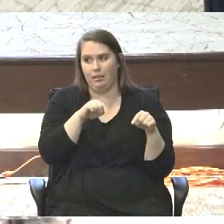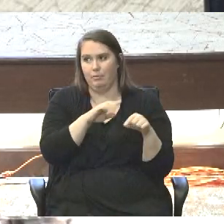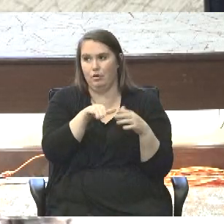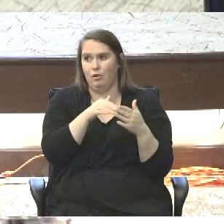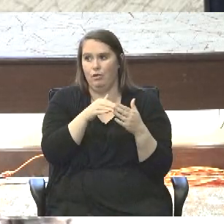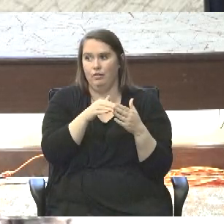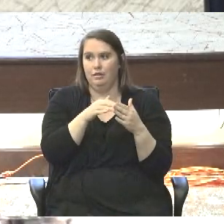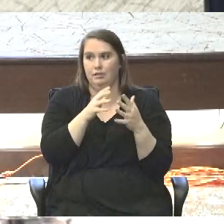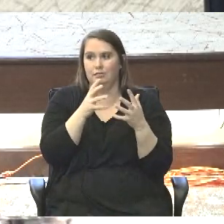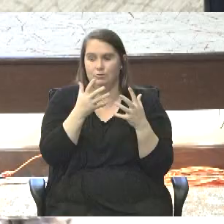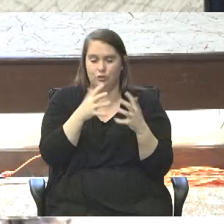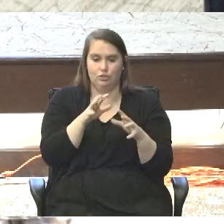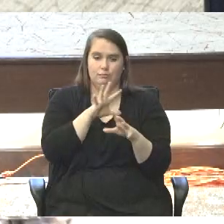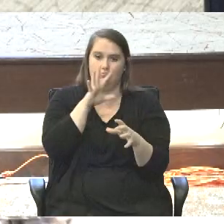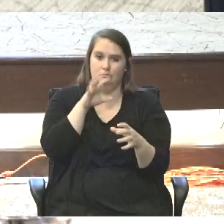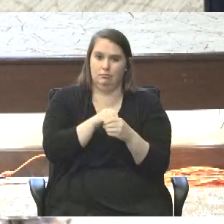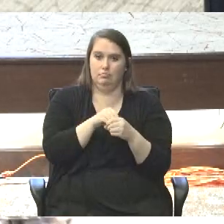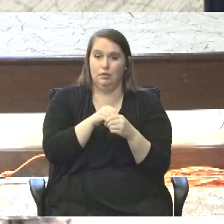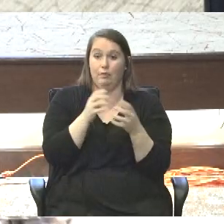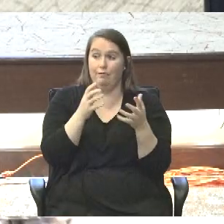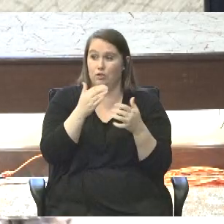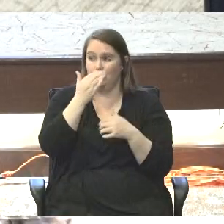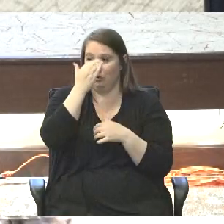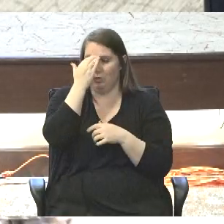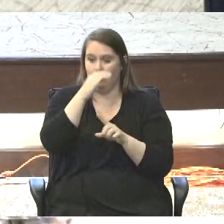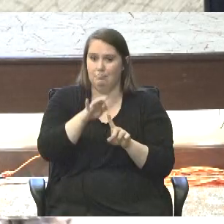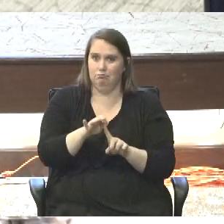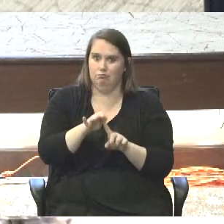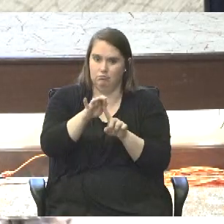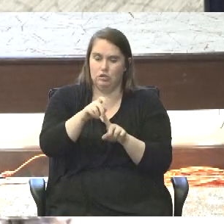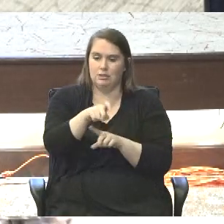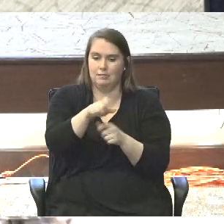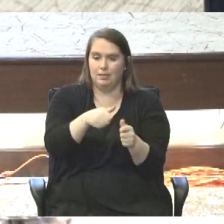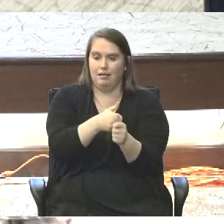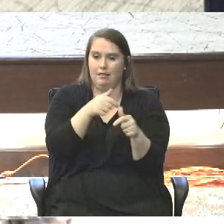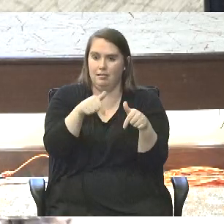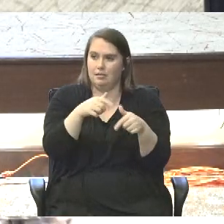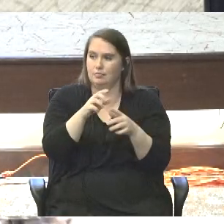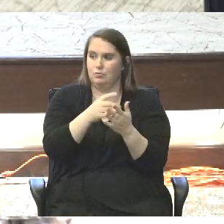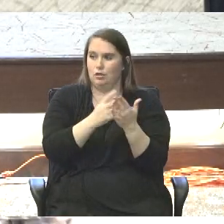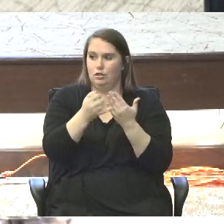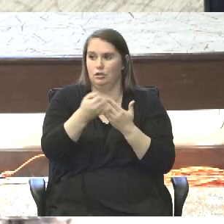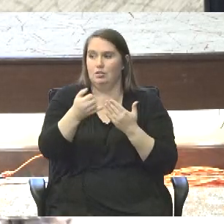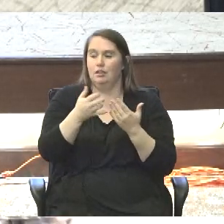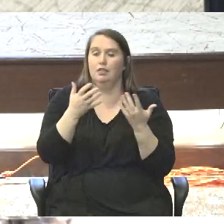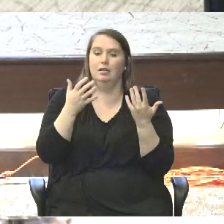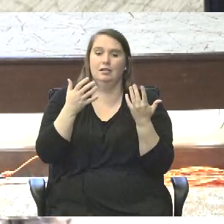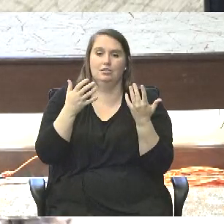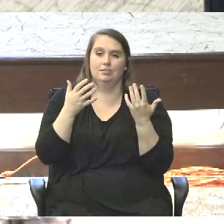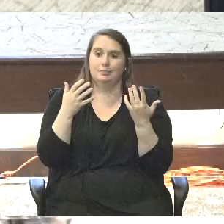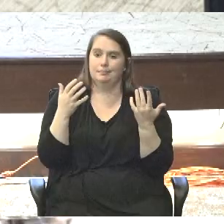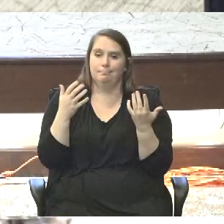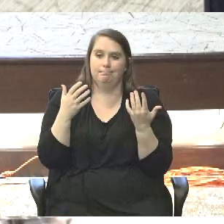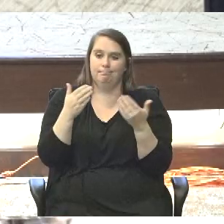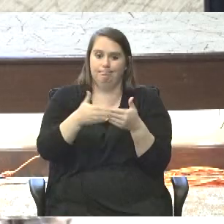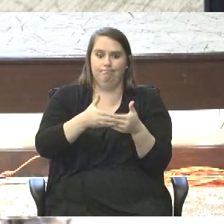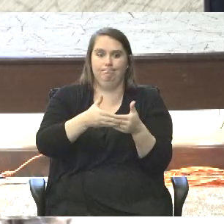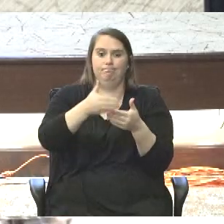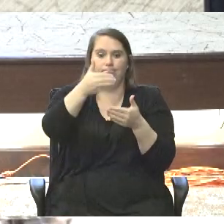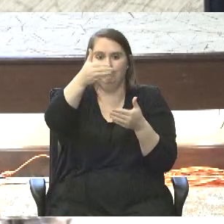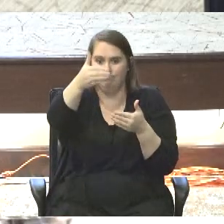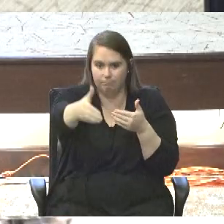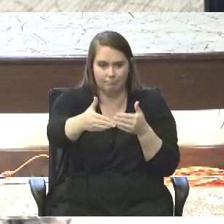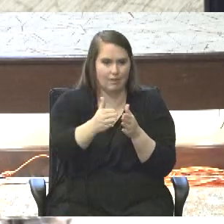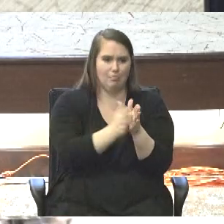all realize the special nature of this project, that it just goes beyond basic parks and recreation.